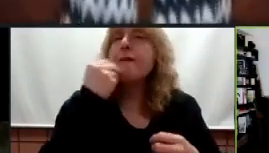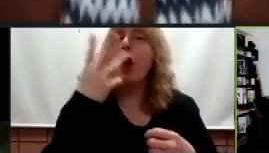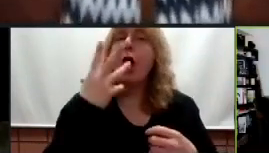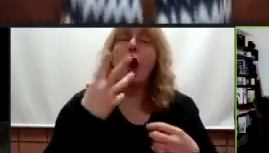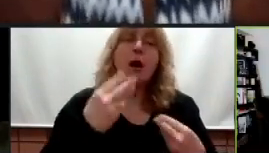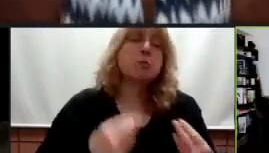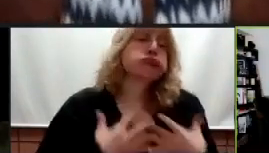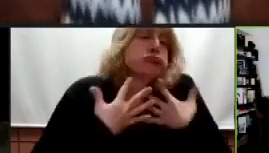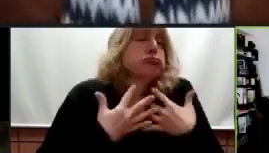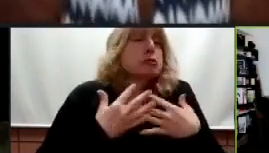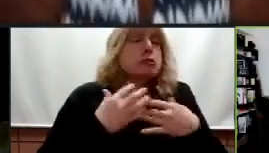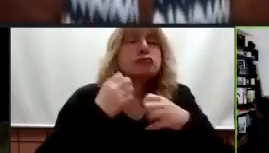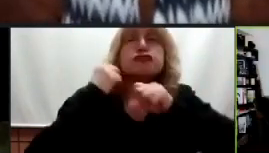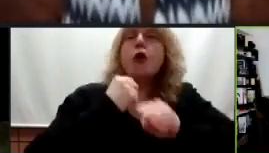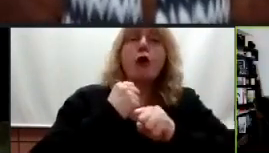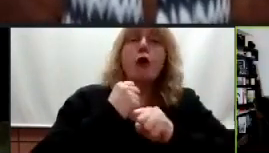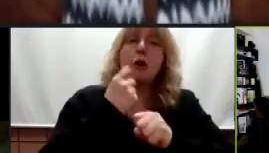am.